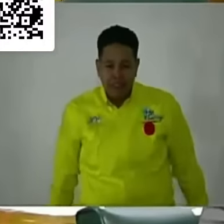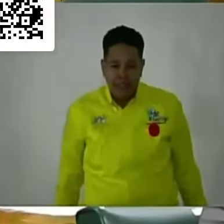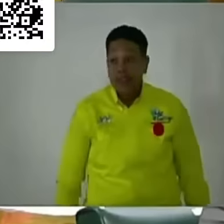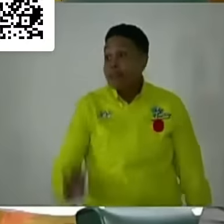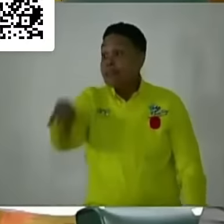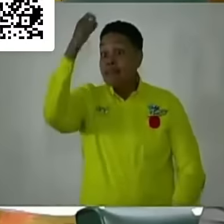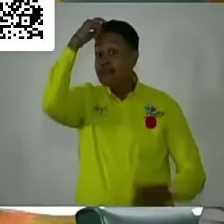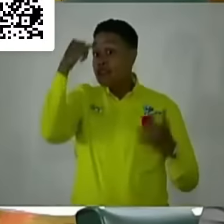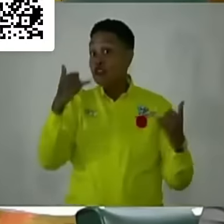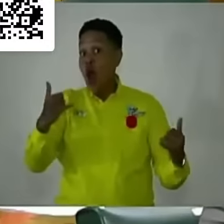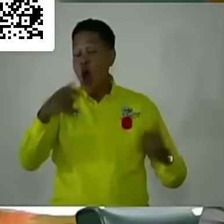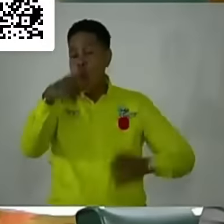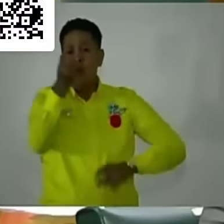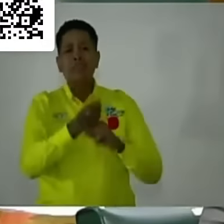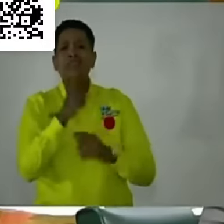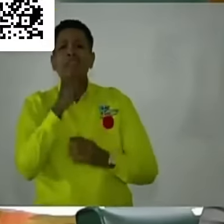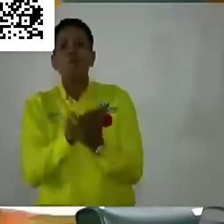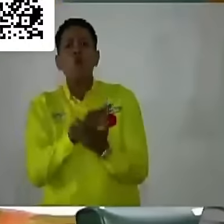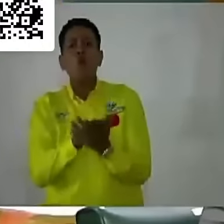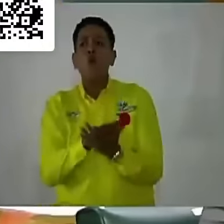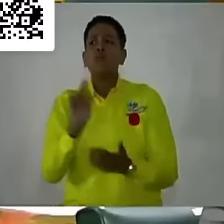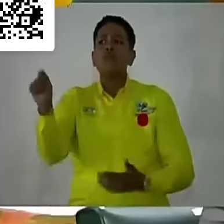Right now, there are schools